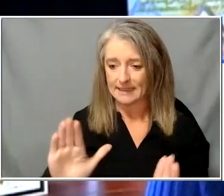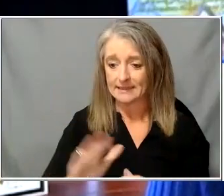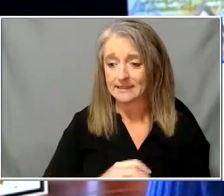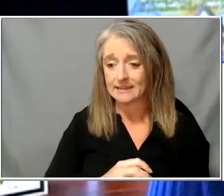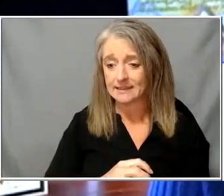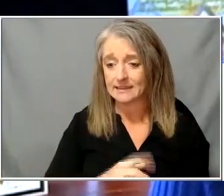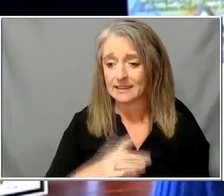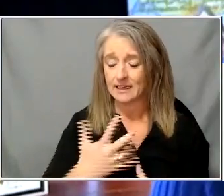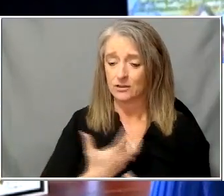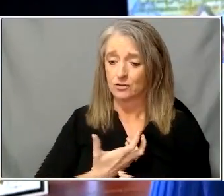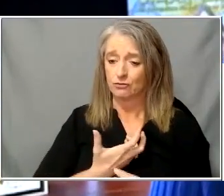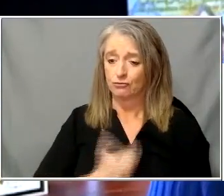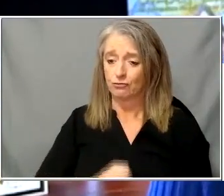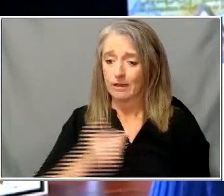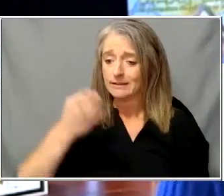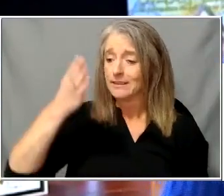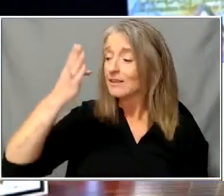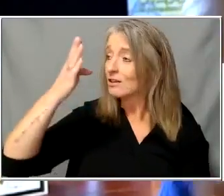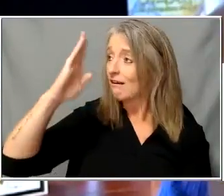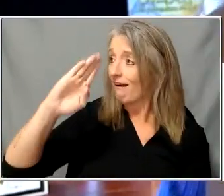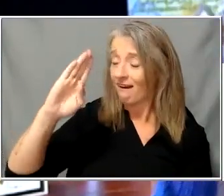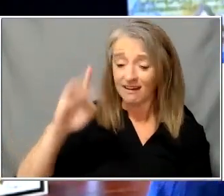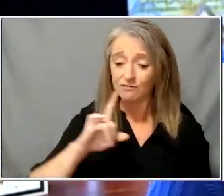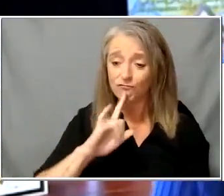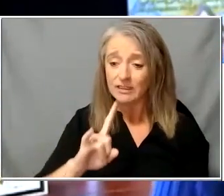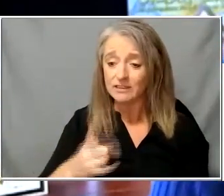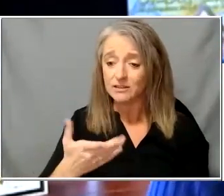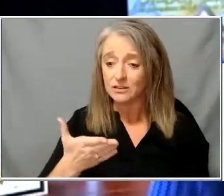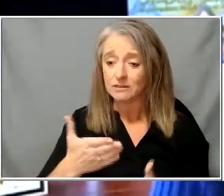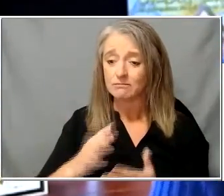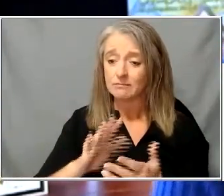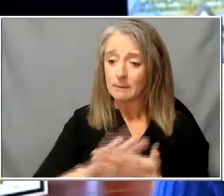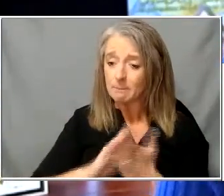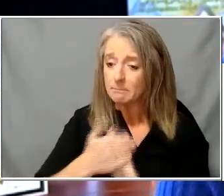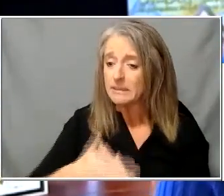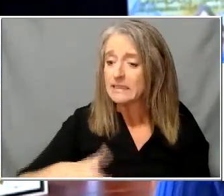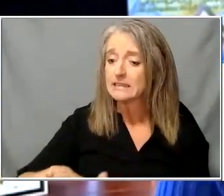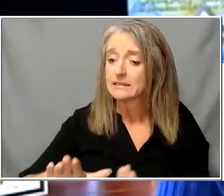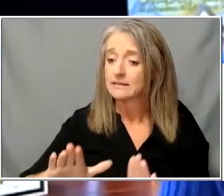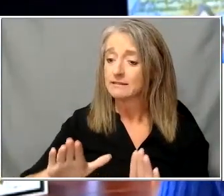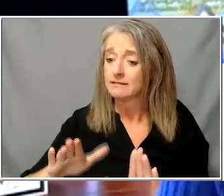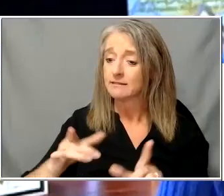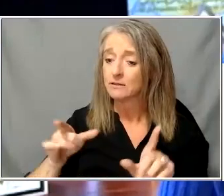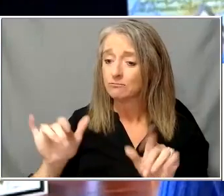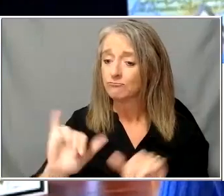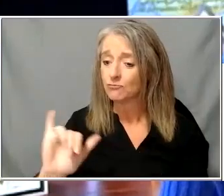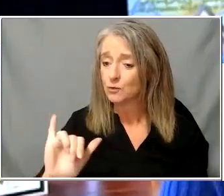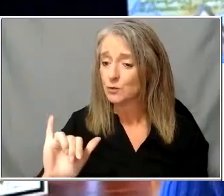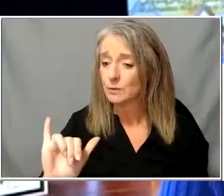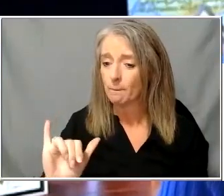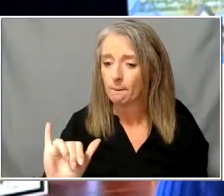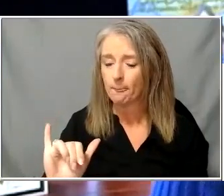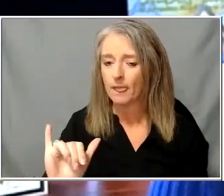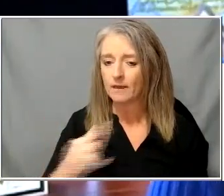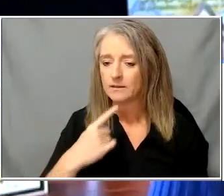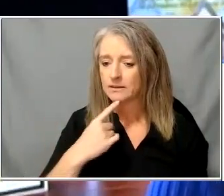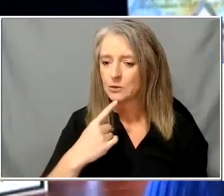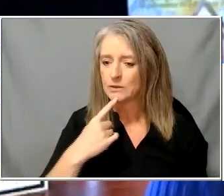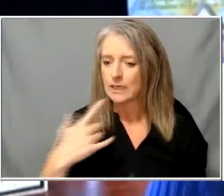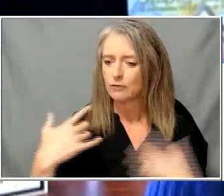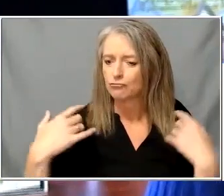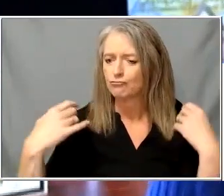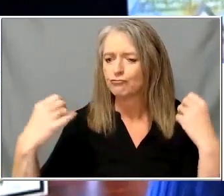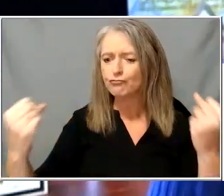just trust in God, though. I think there's a trust and a peace that comes. Now, to say you're